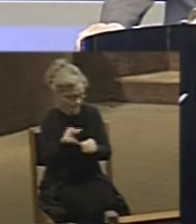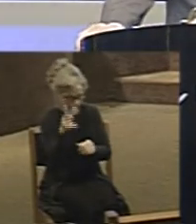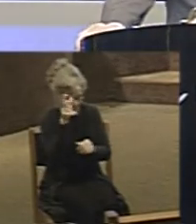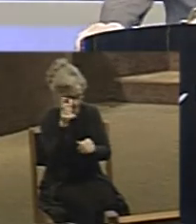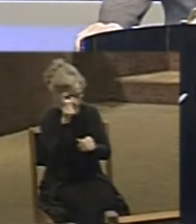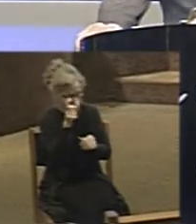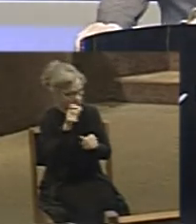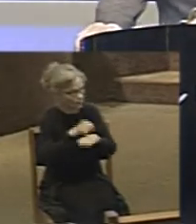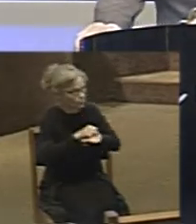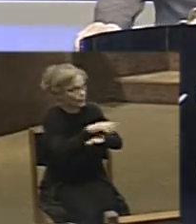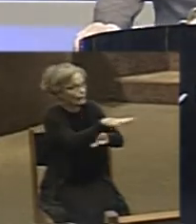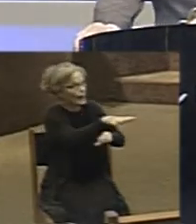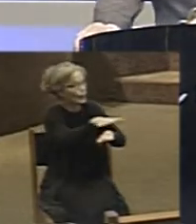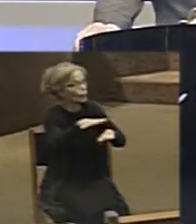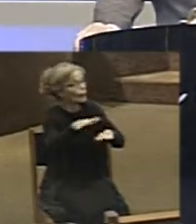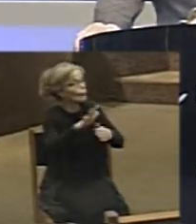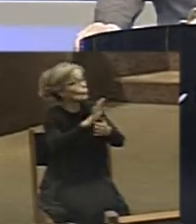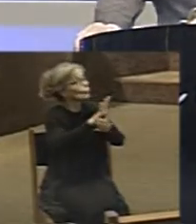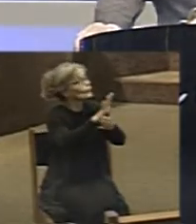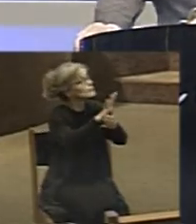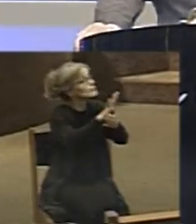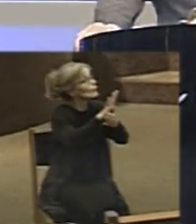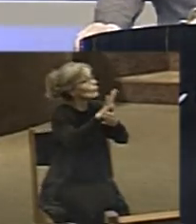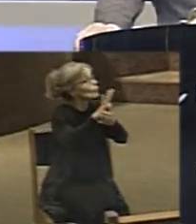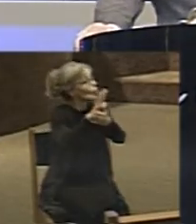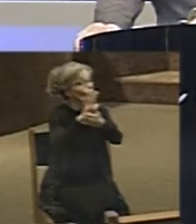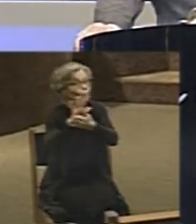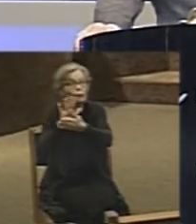in the world of movies.